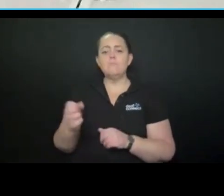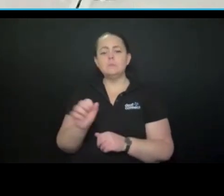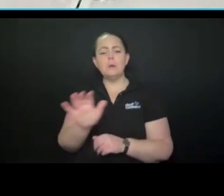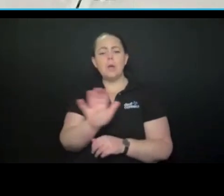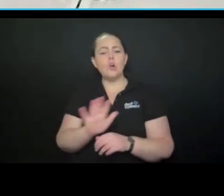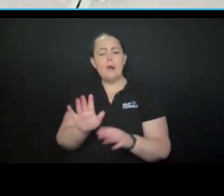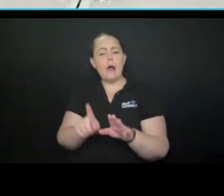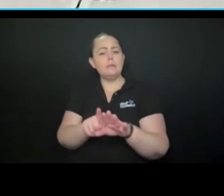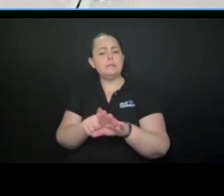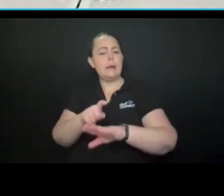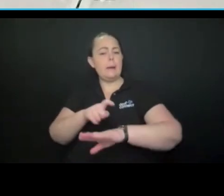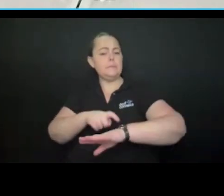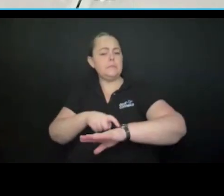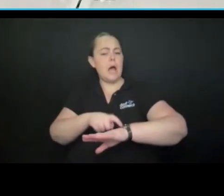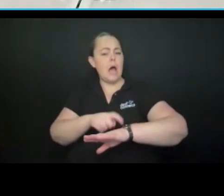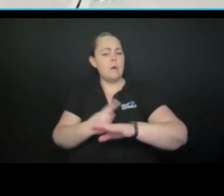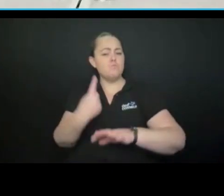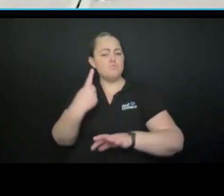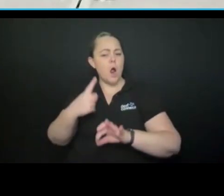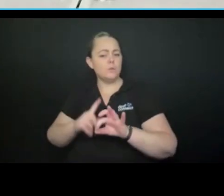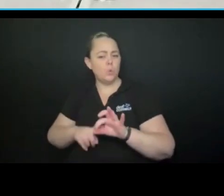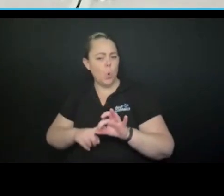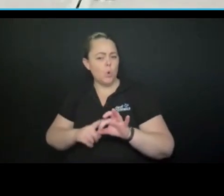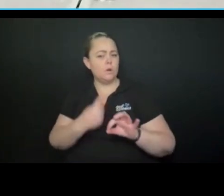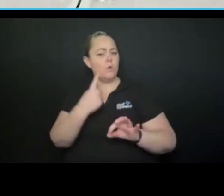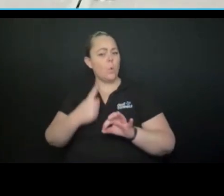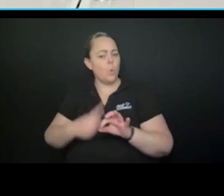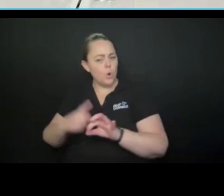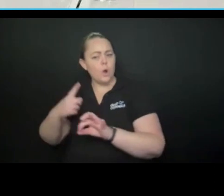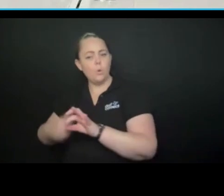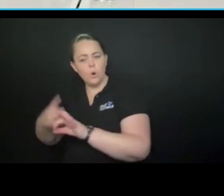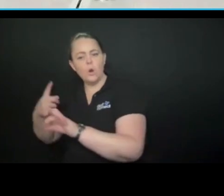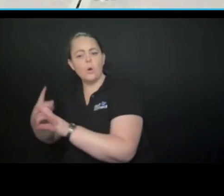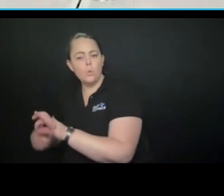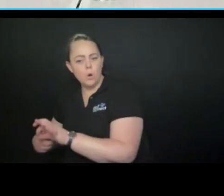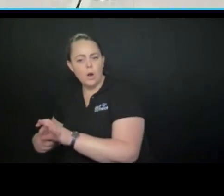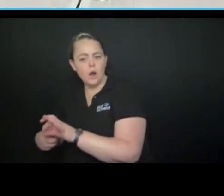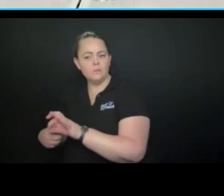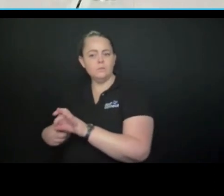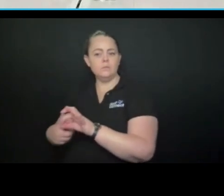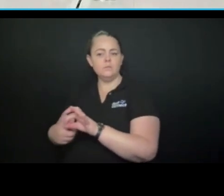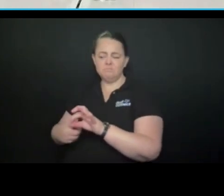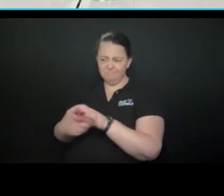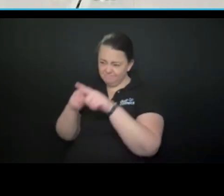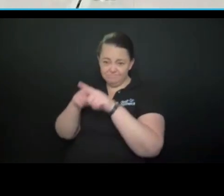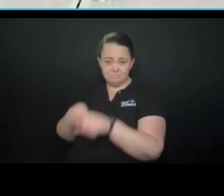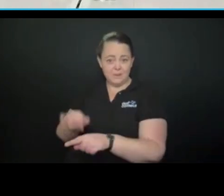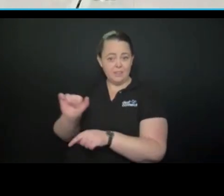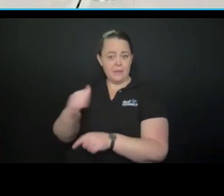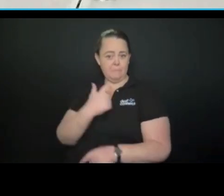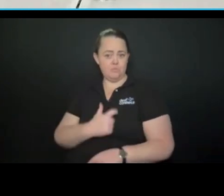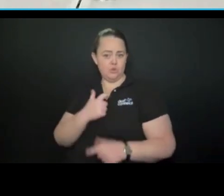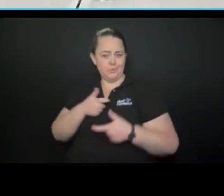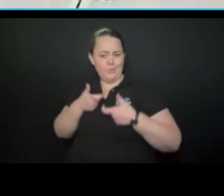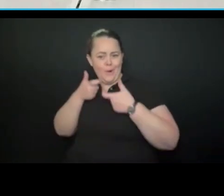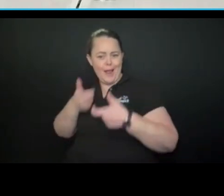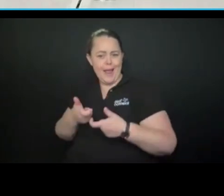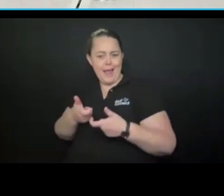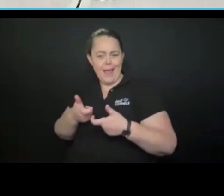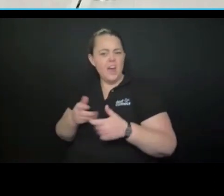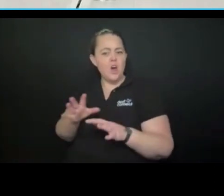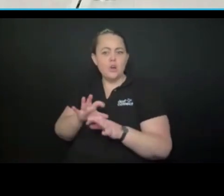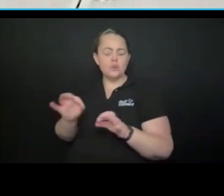time, at least on a quarterly basis, largely as part of a person's personal care and normal care